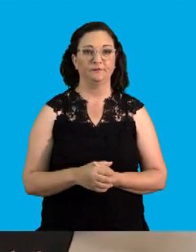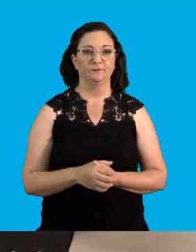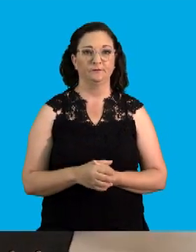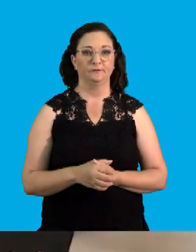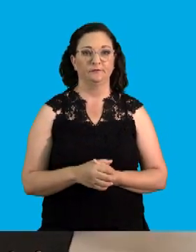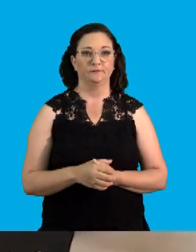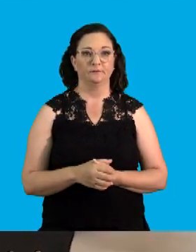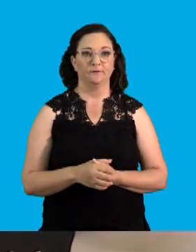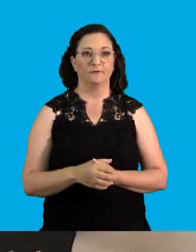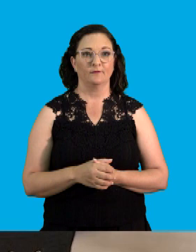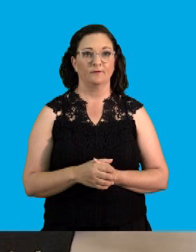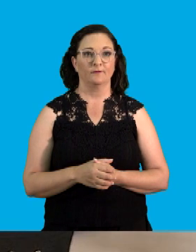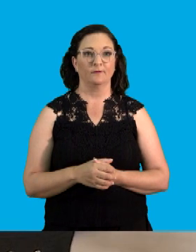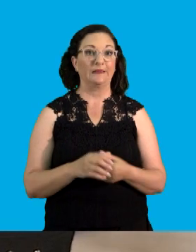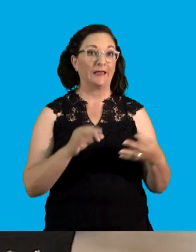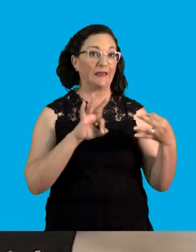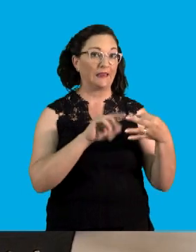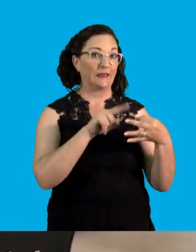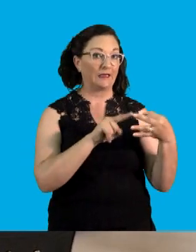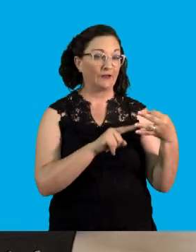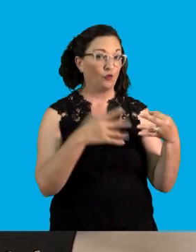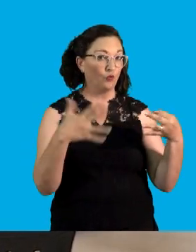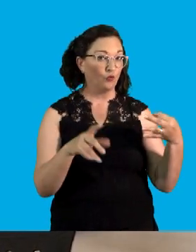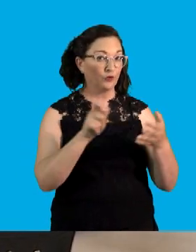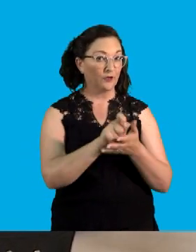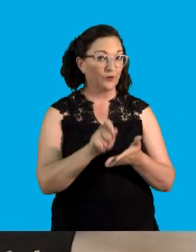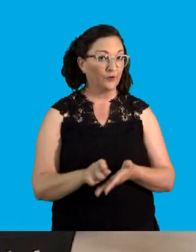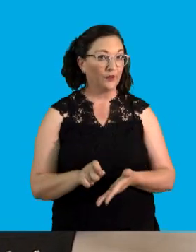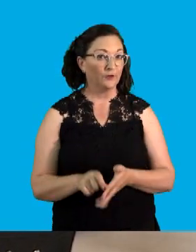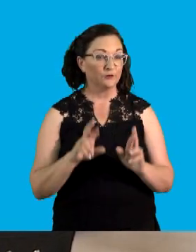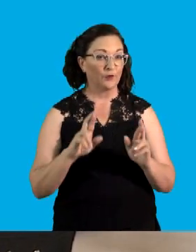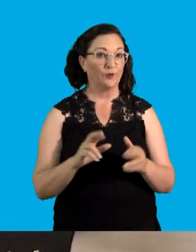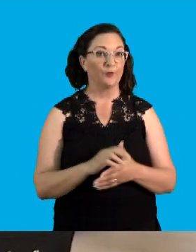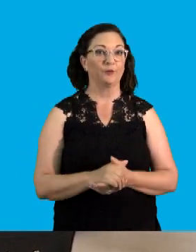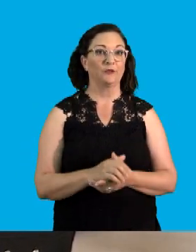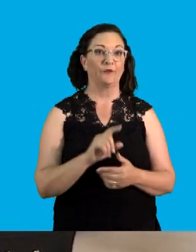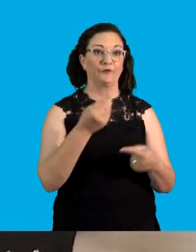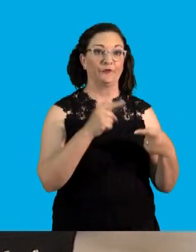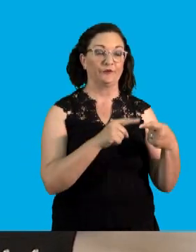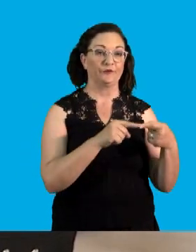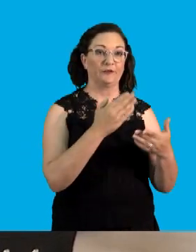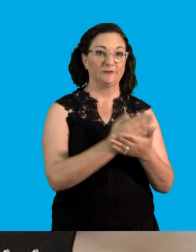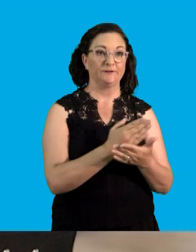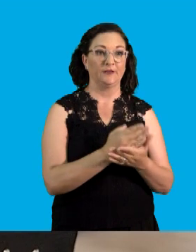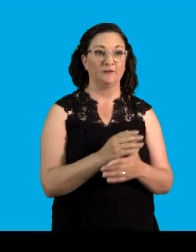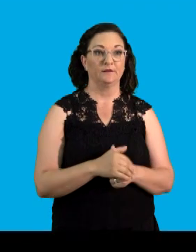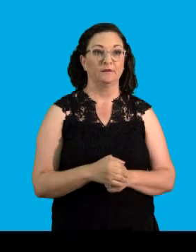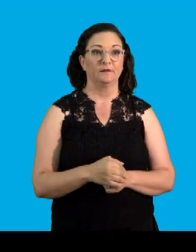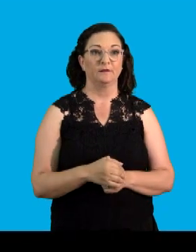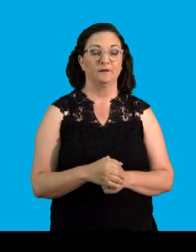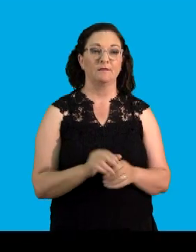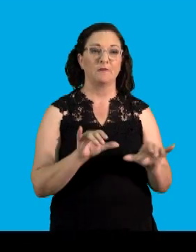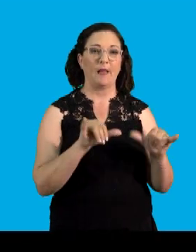right, so I hope you've written down the 3 factors already. Let's start with the first factor, right?